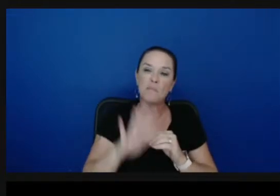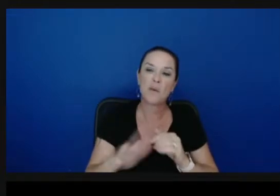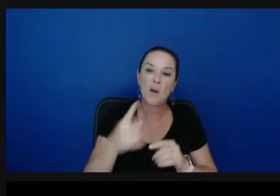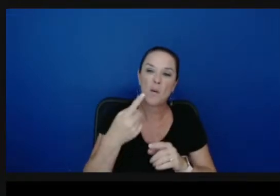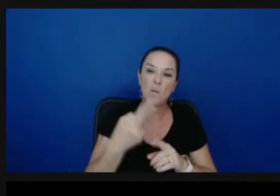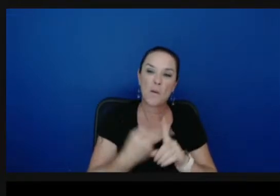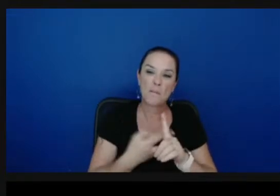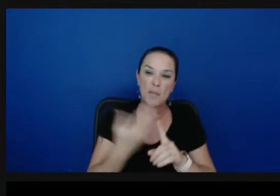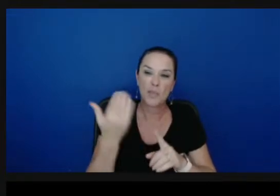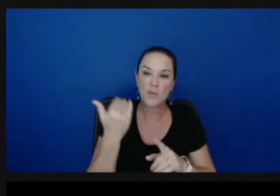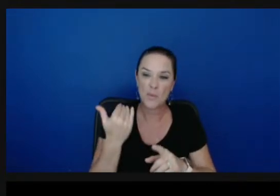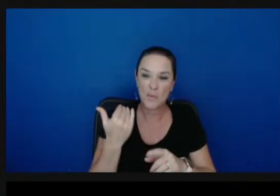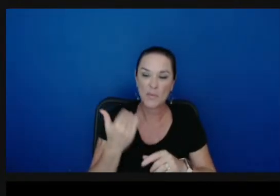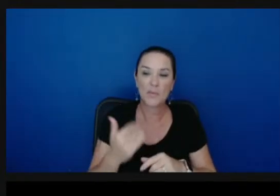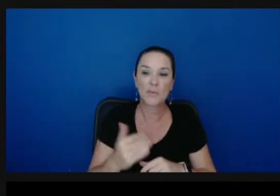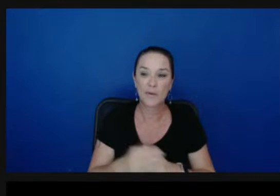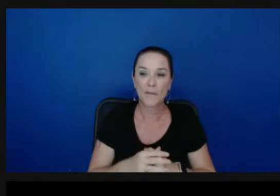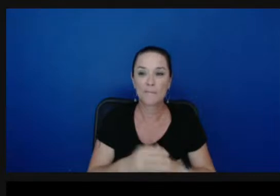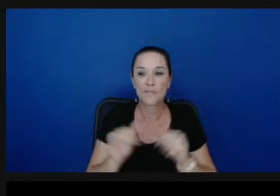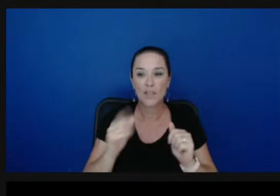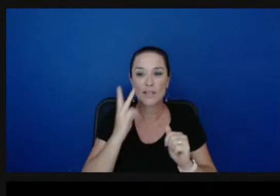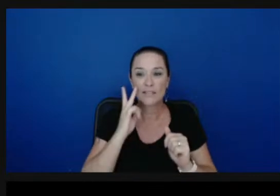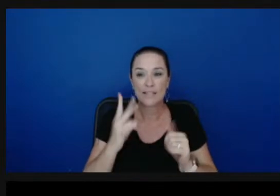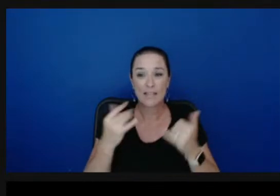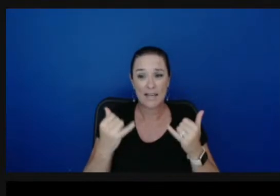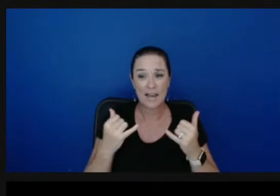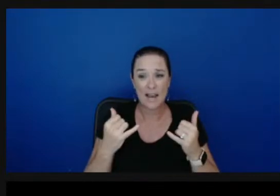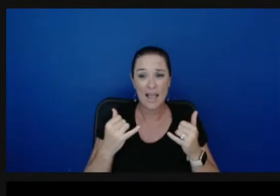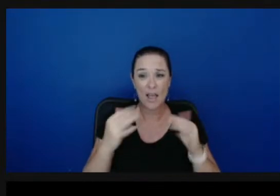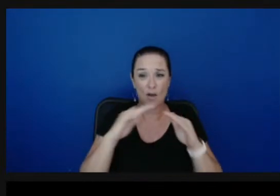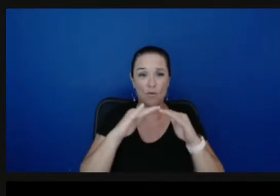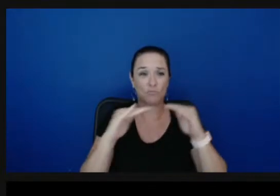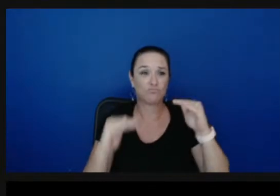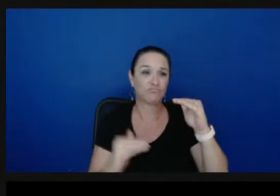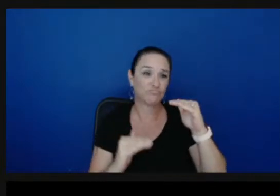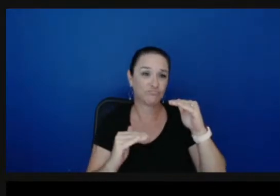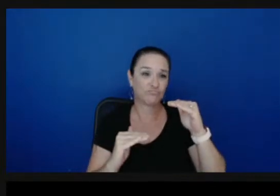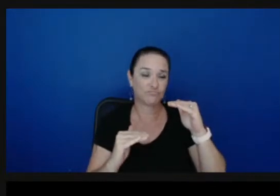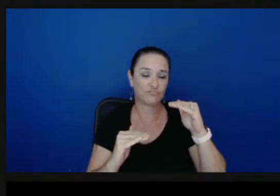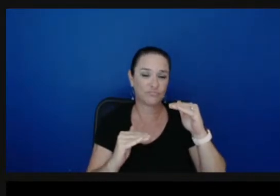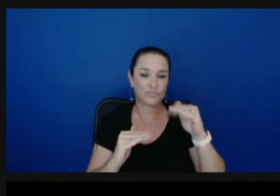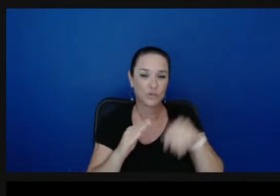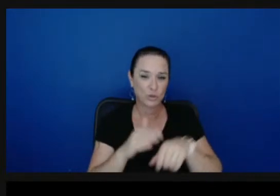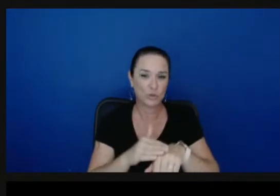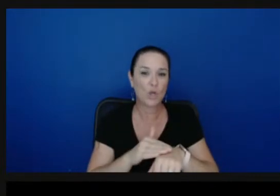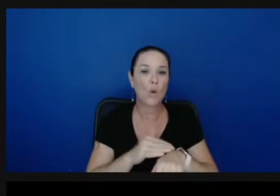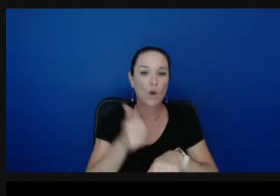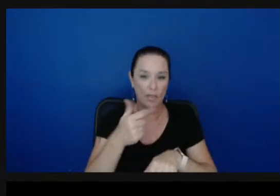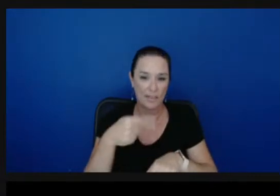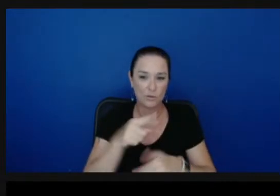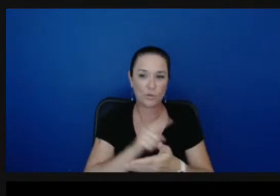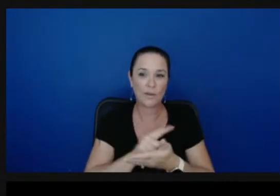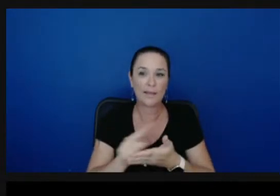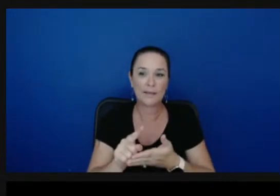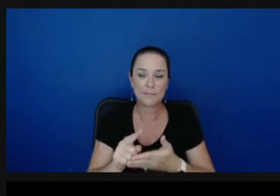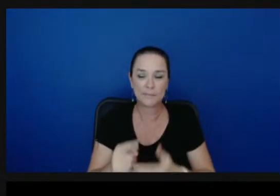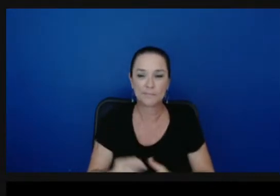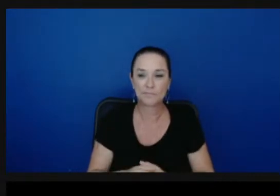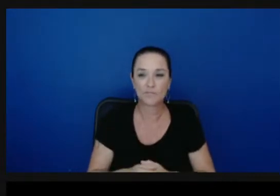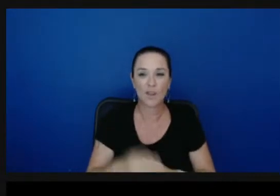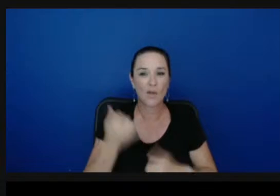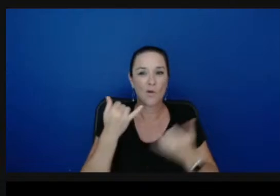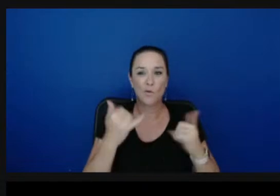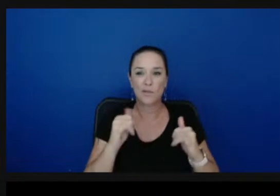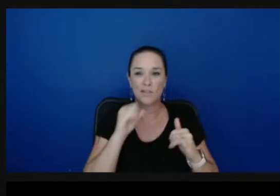month ago here. And you can see that we are looking like we're at a lower pace for this coming week here. And we still don't match